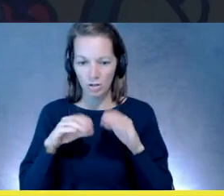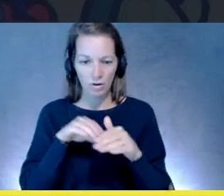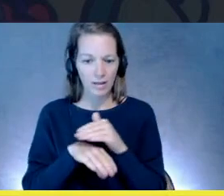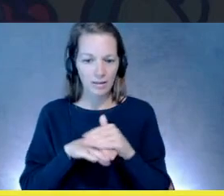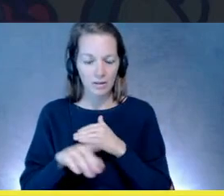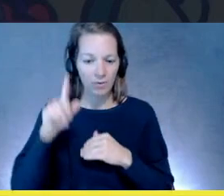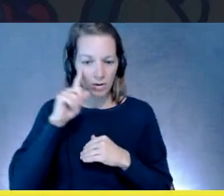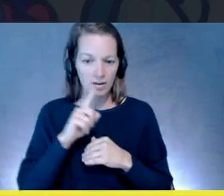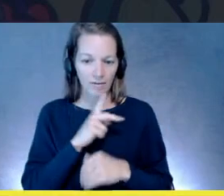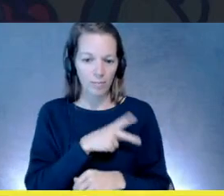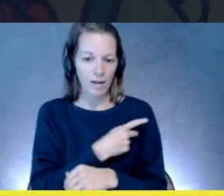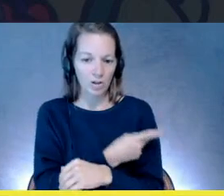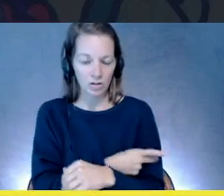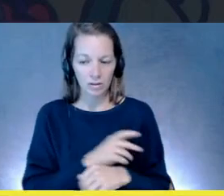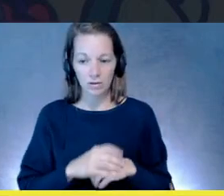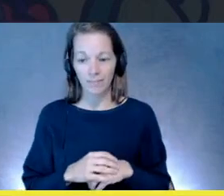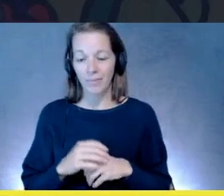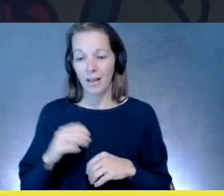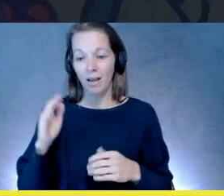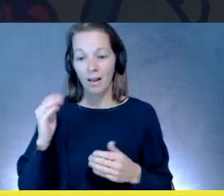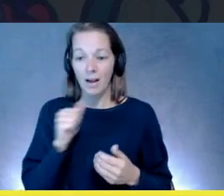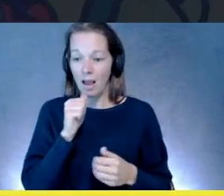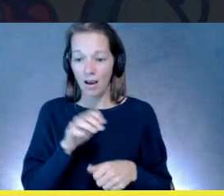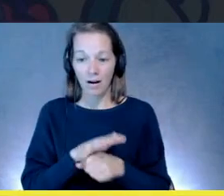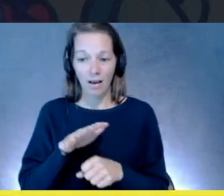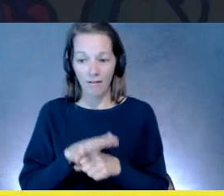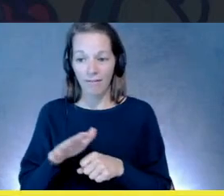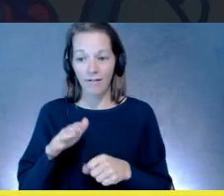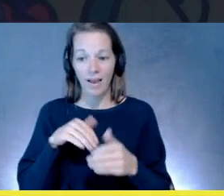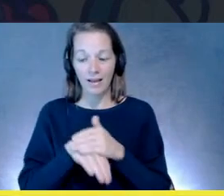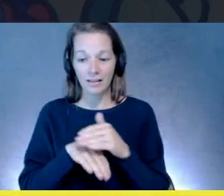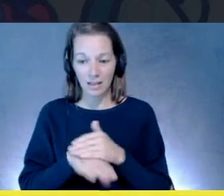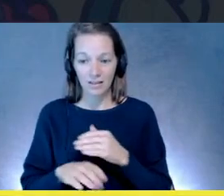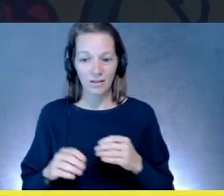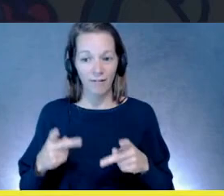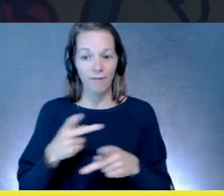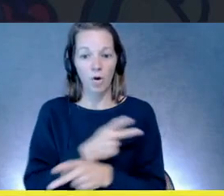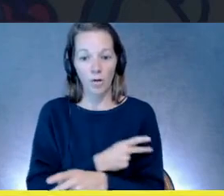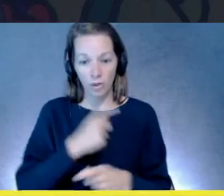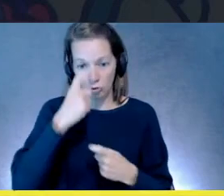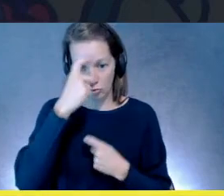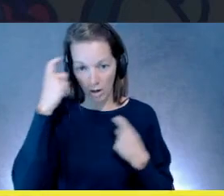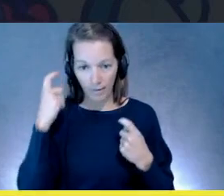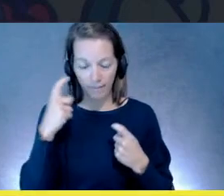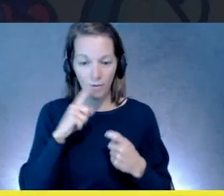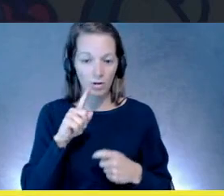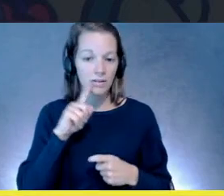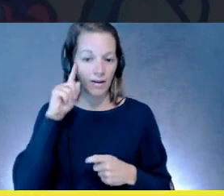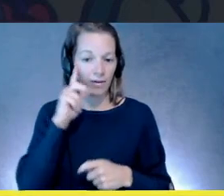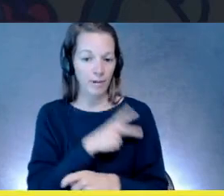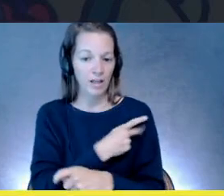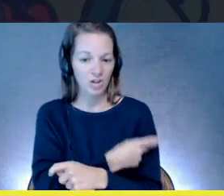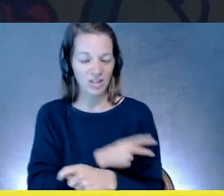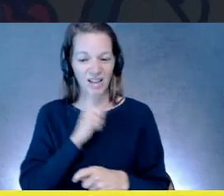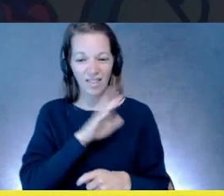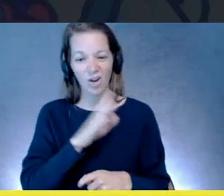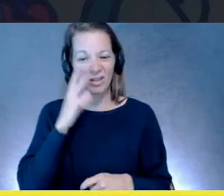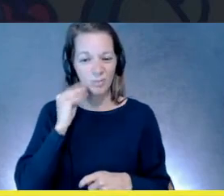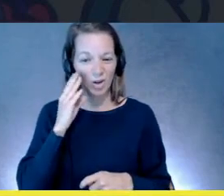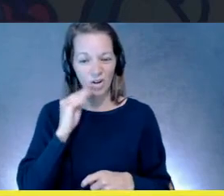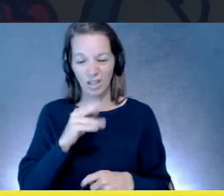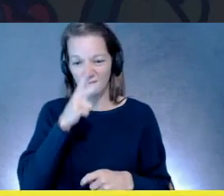The widespread lack of accessible healthcare communication access further traumatizes deaf patients and diminishes patient experience and treatment